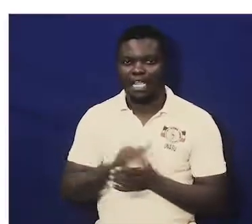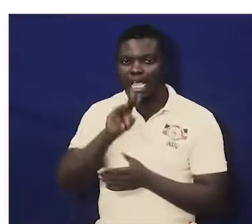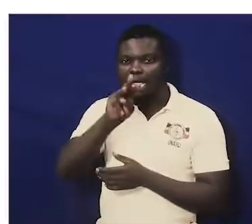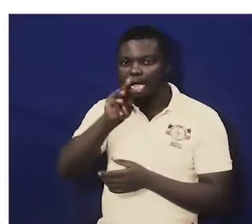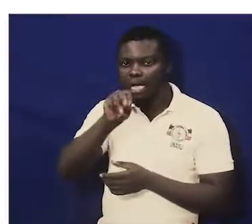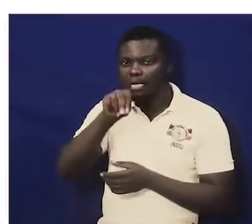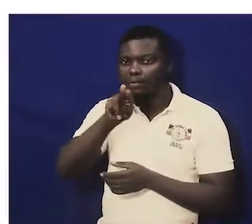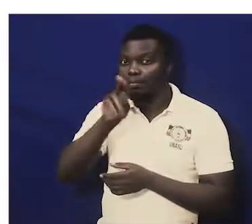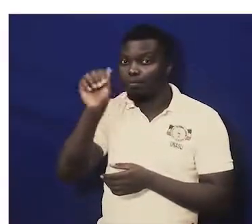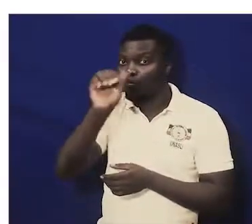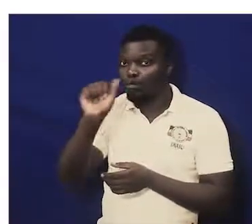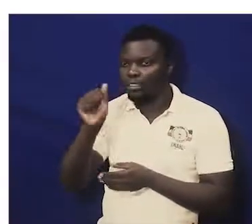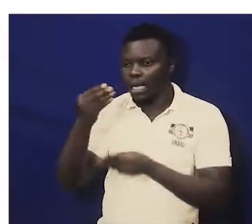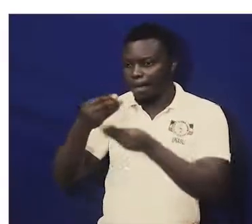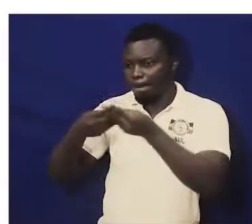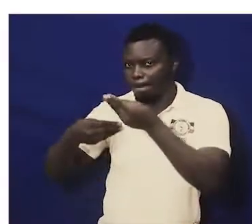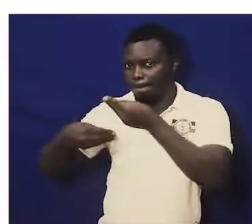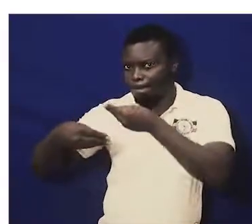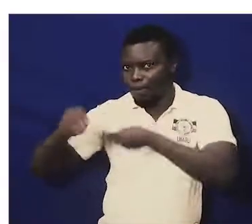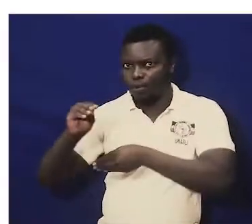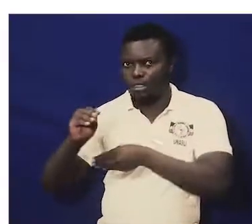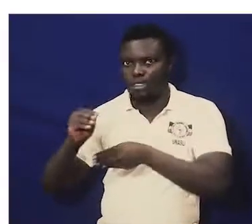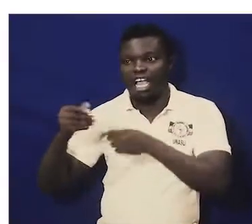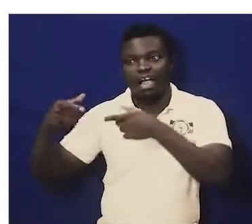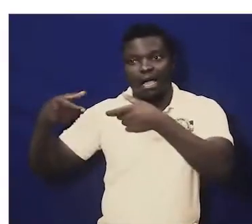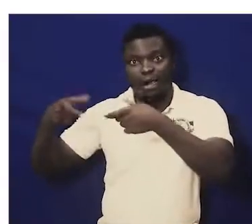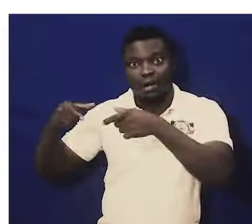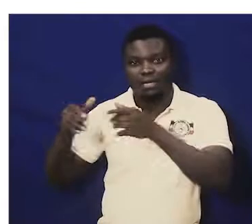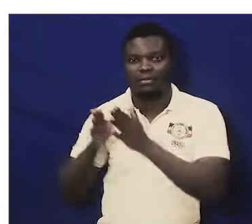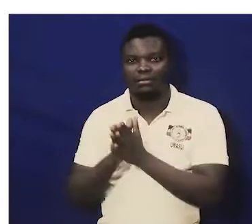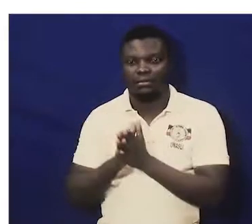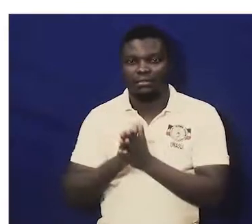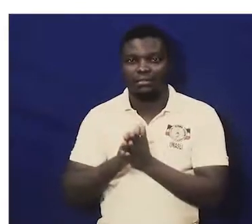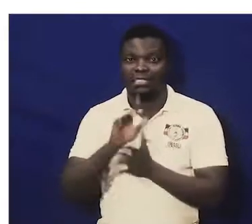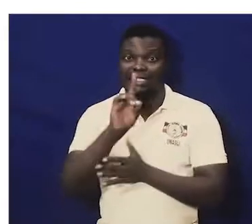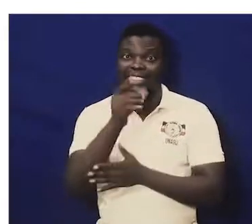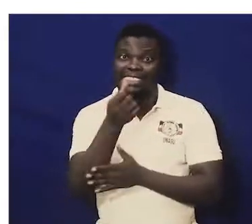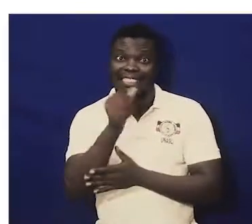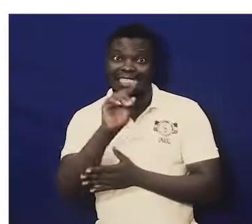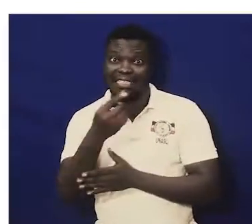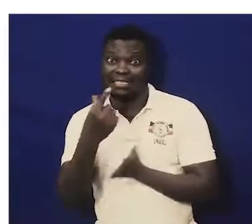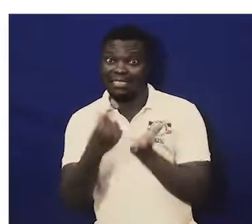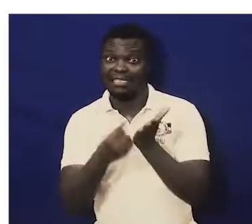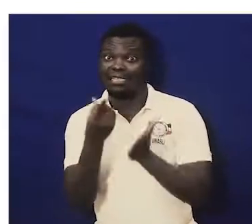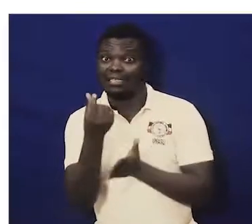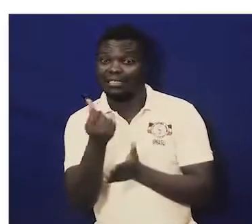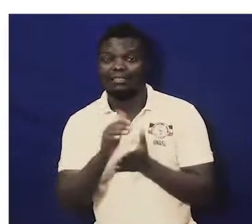Musa bought a radio at 60,000 Uganda shillings